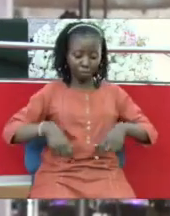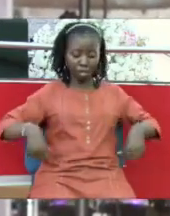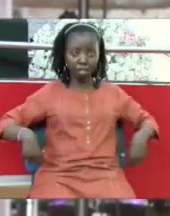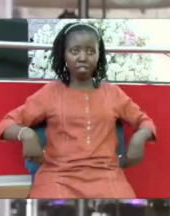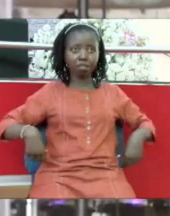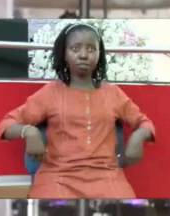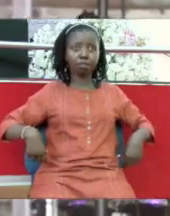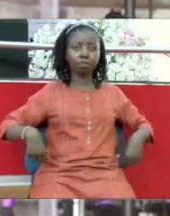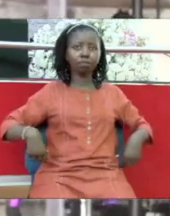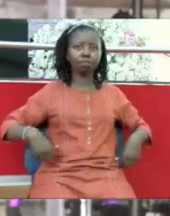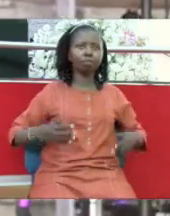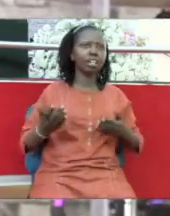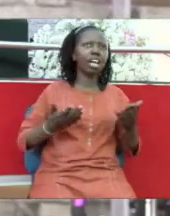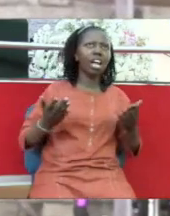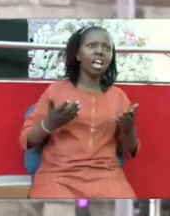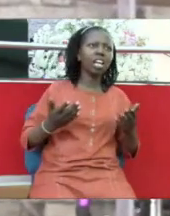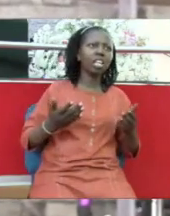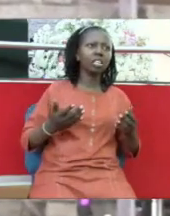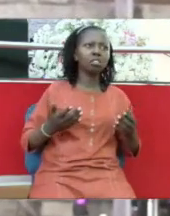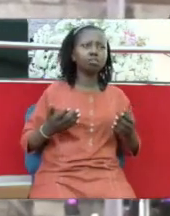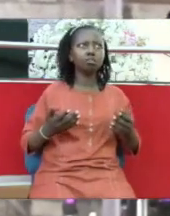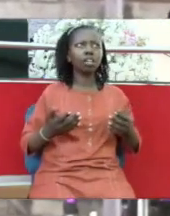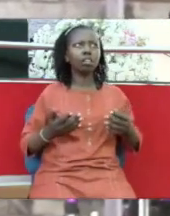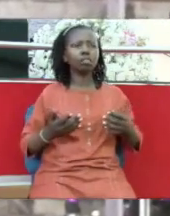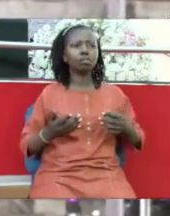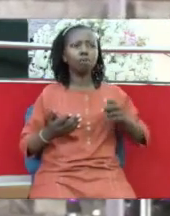the any law enforcement person,